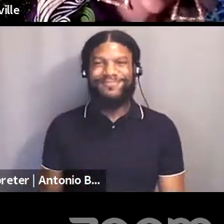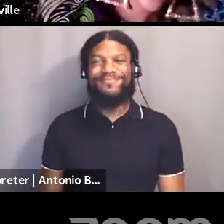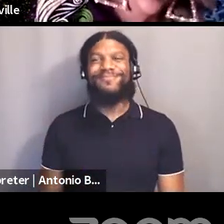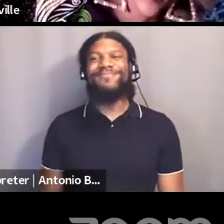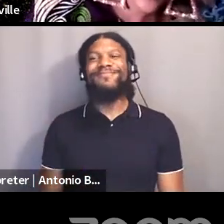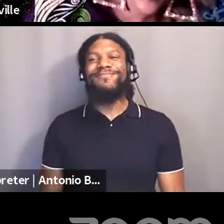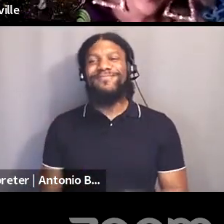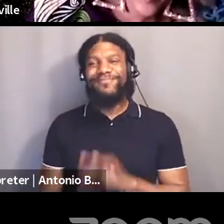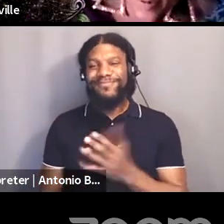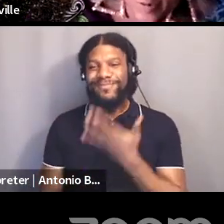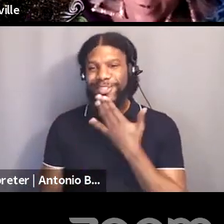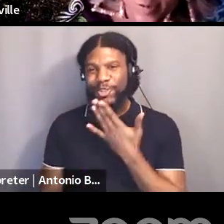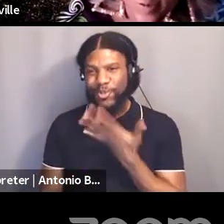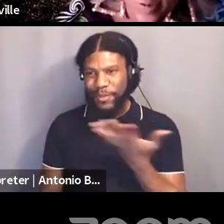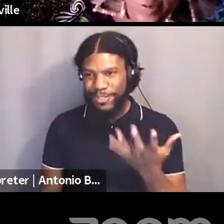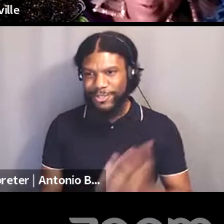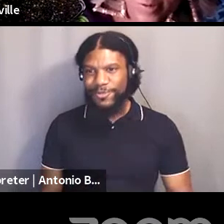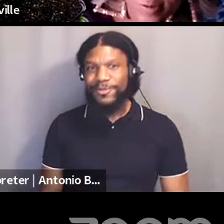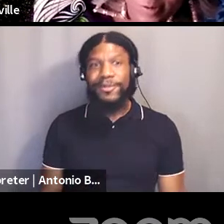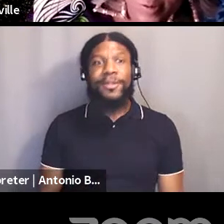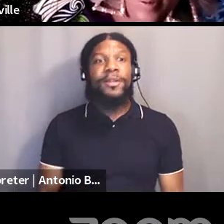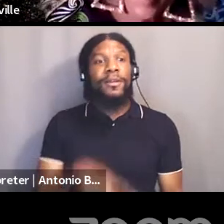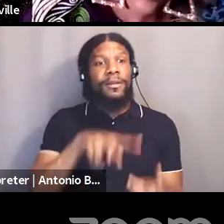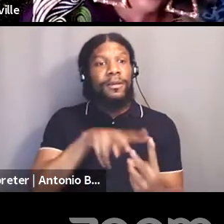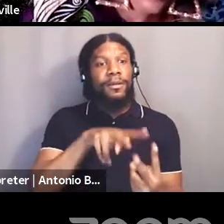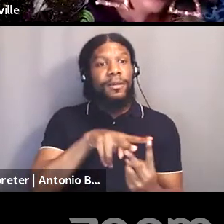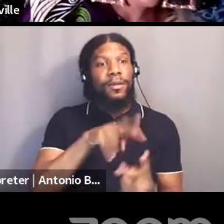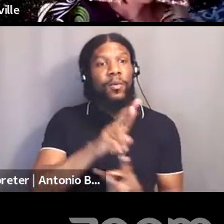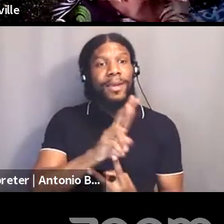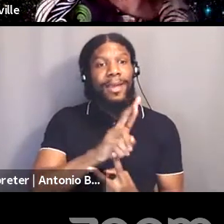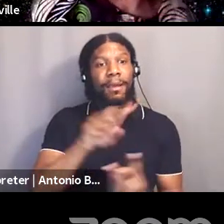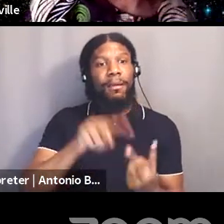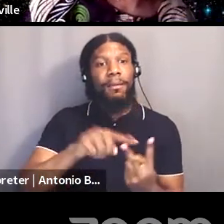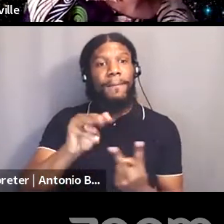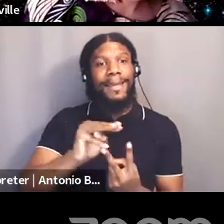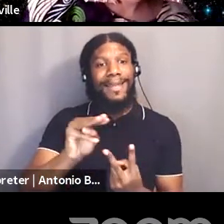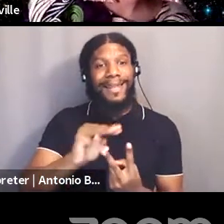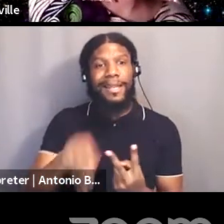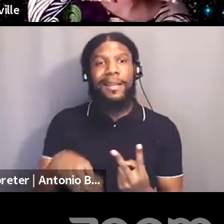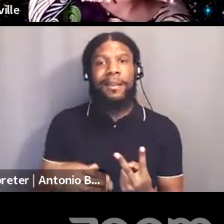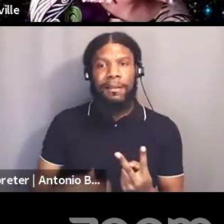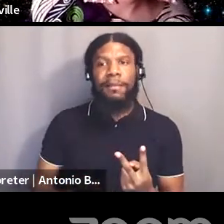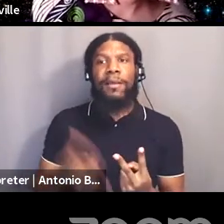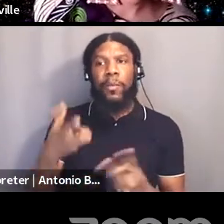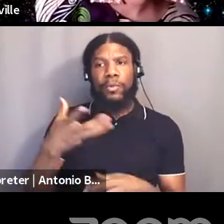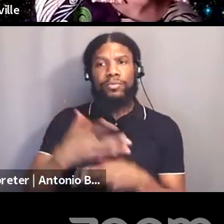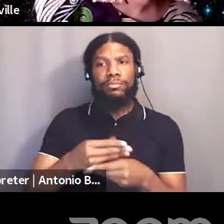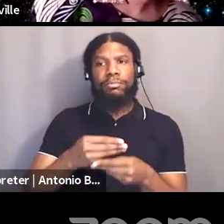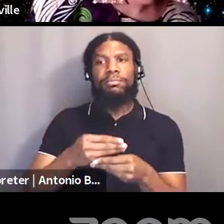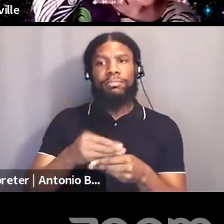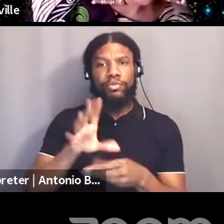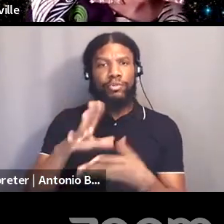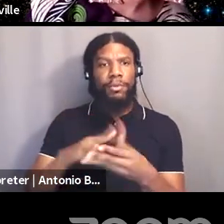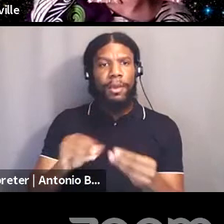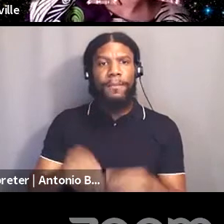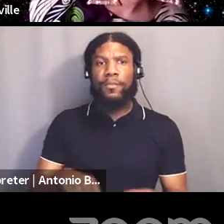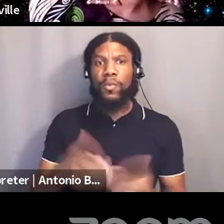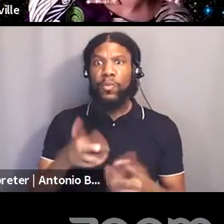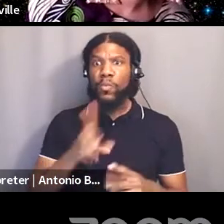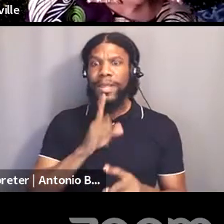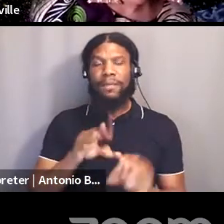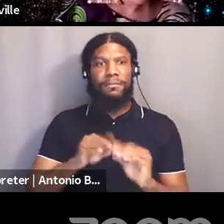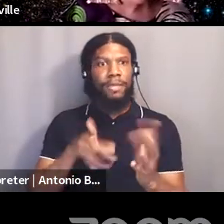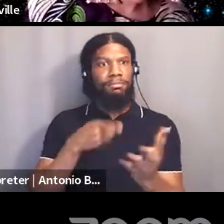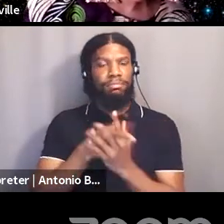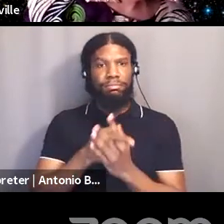Thank you for that. So Raquel and Michelina, I want to bring you back into this, because what's so apparent when you were in the space is the